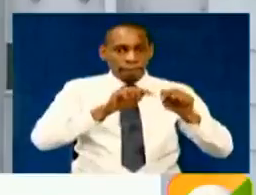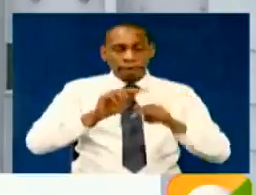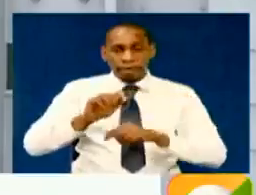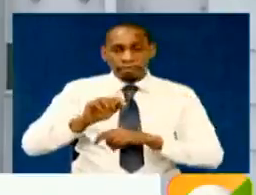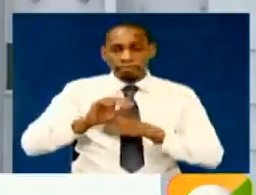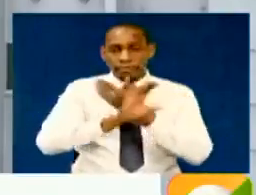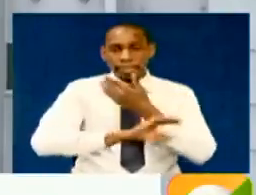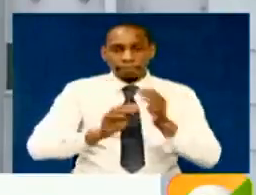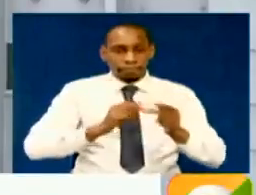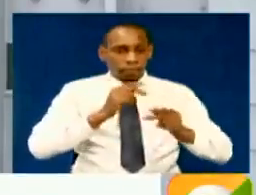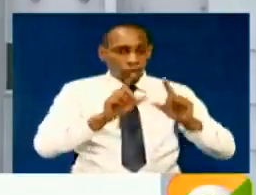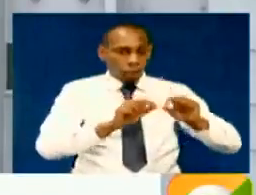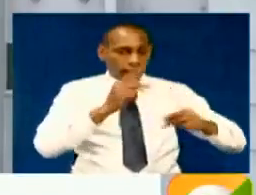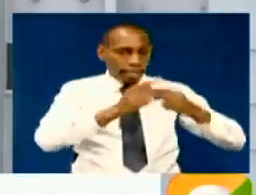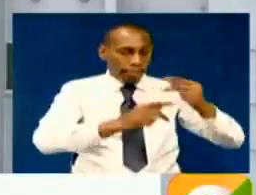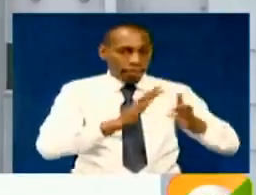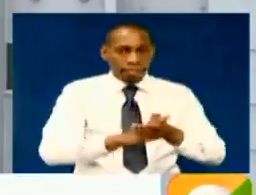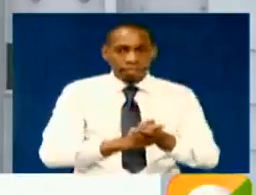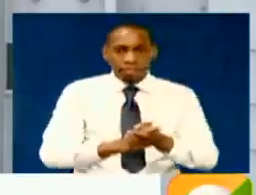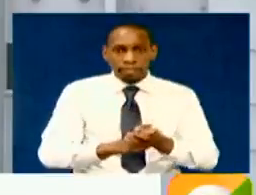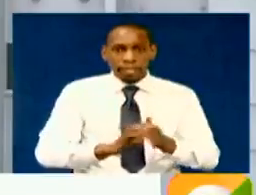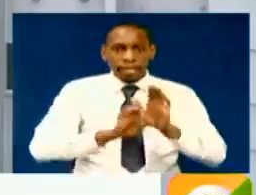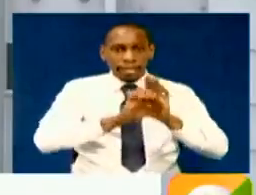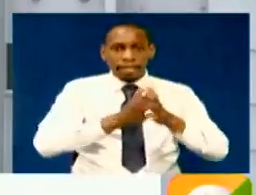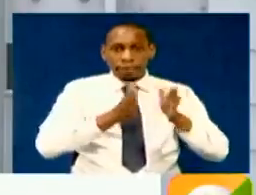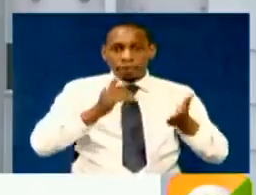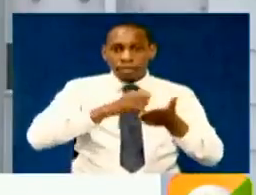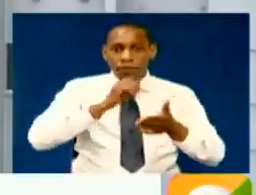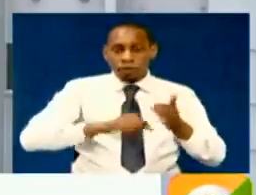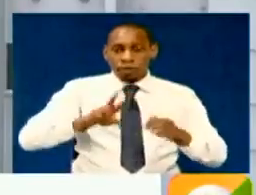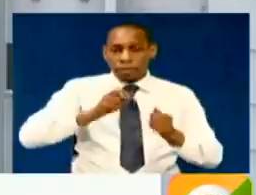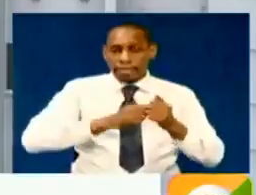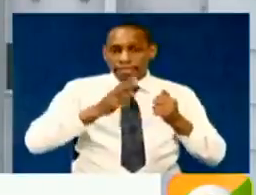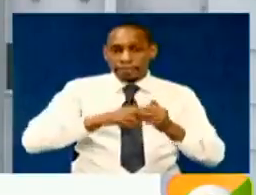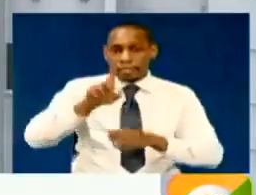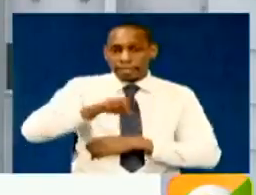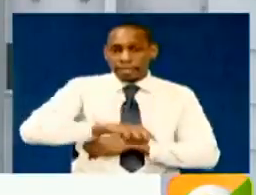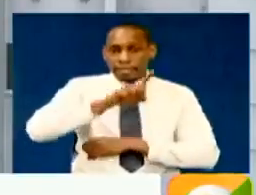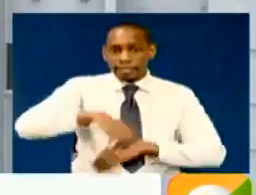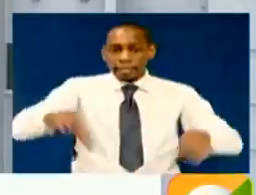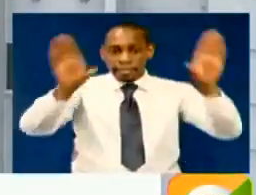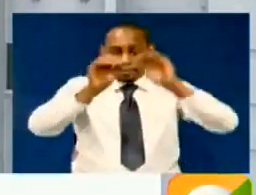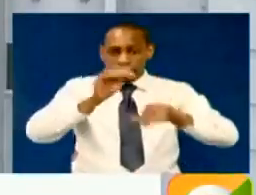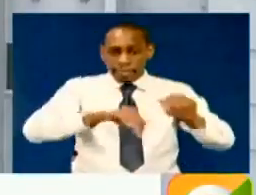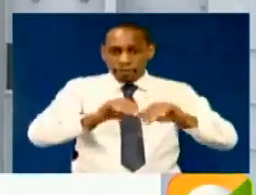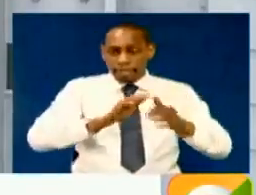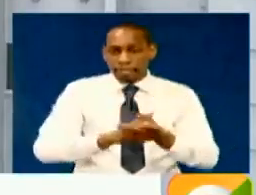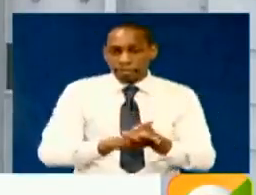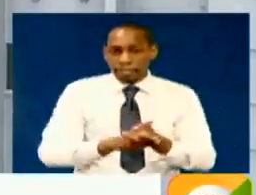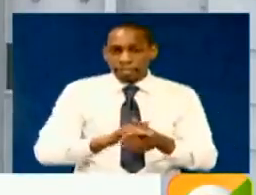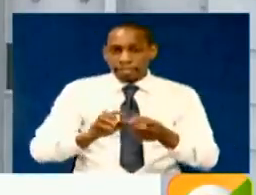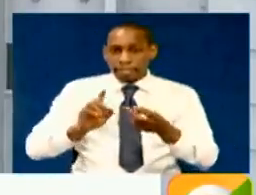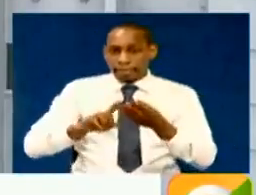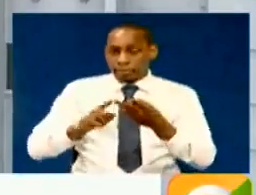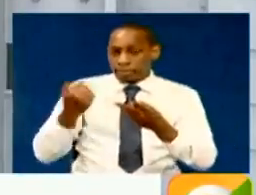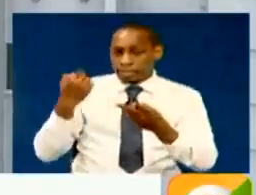on process. Notable instances include the 2017 nullification of the presidential election, and then